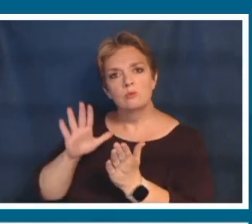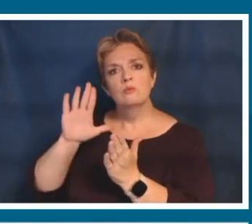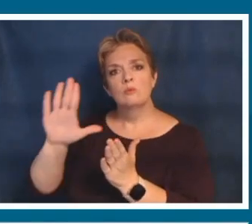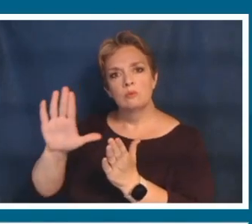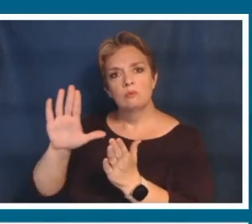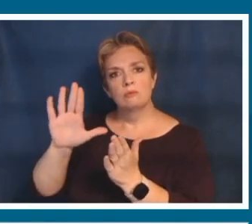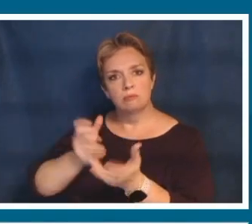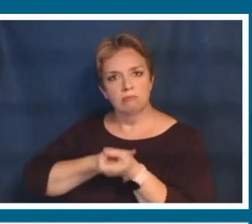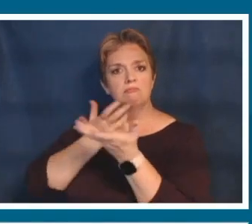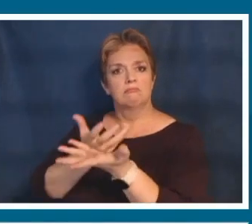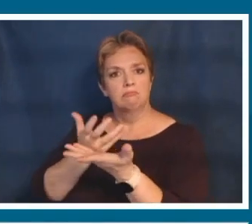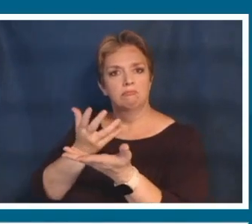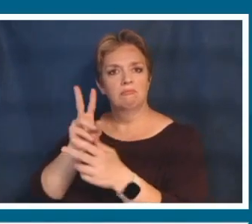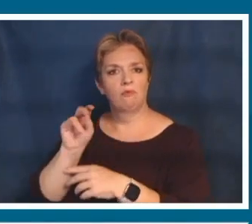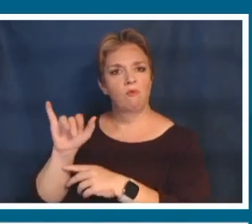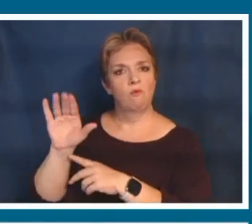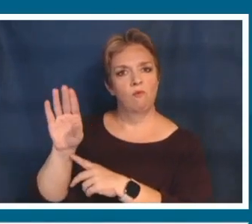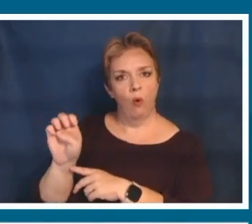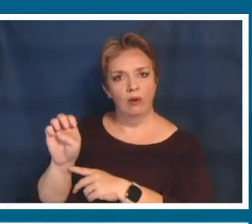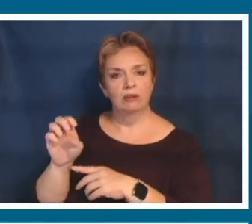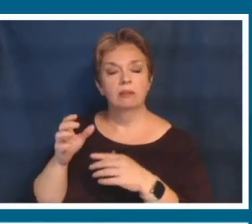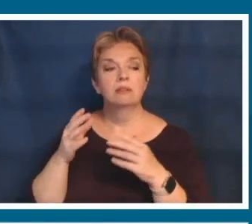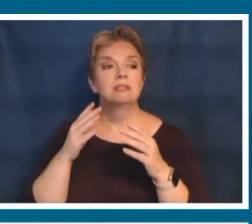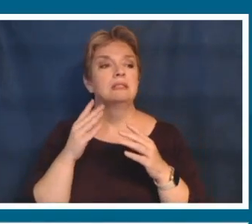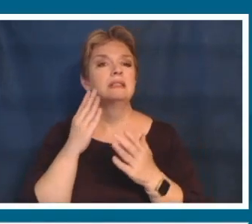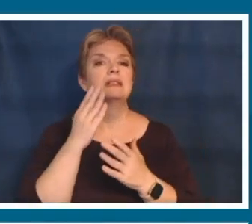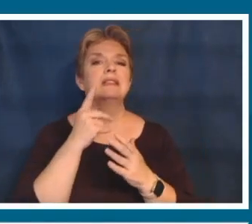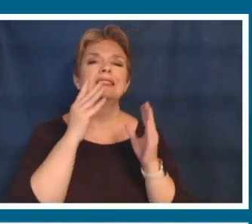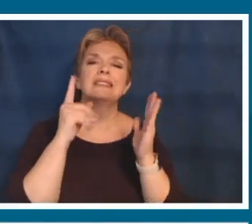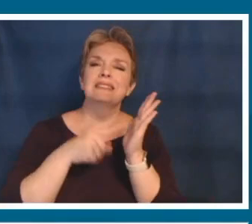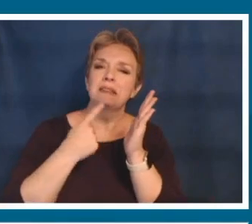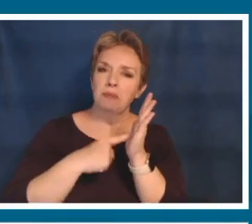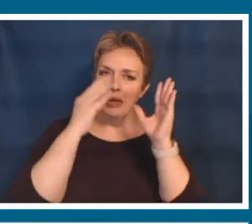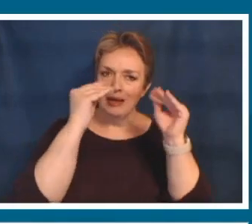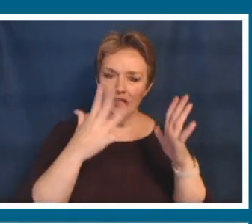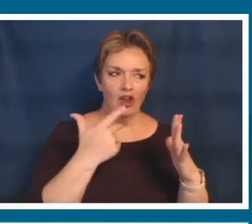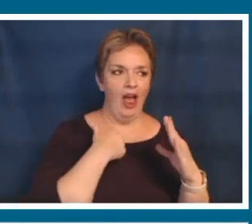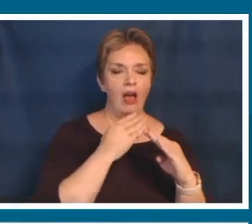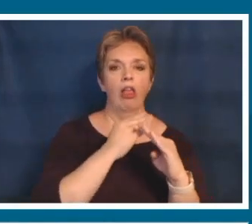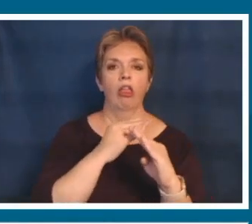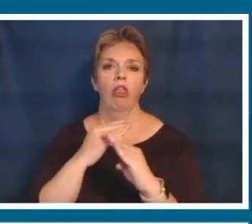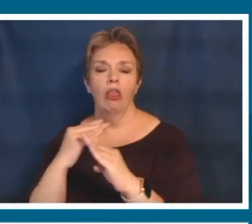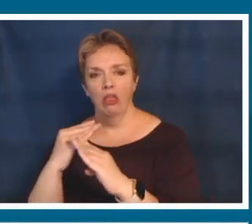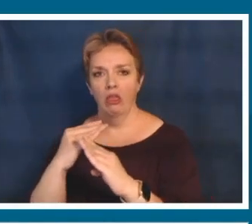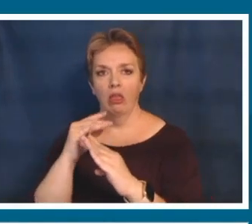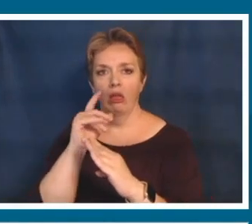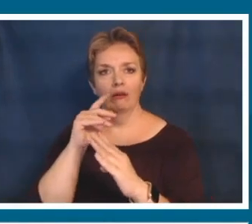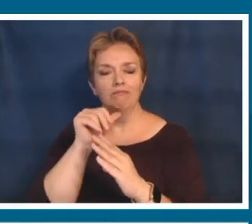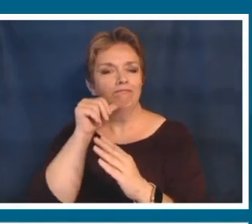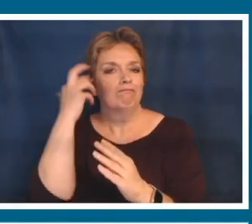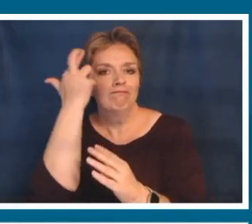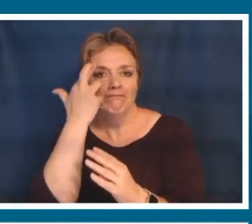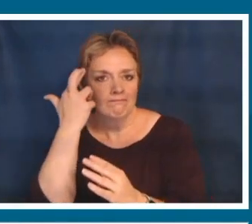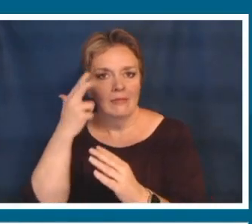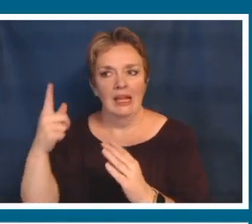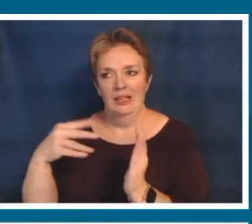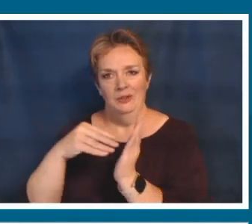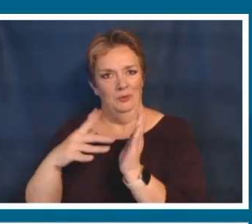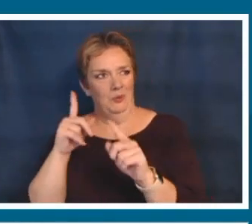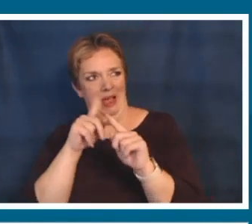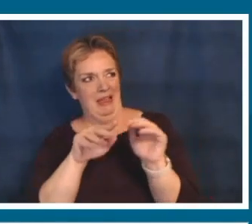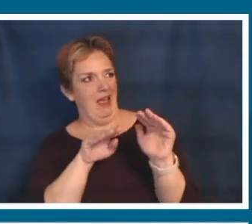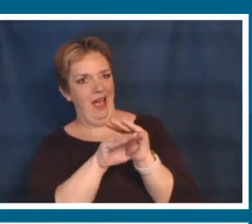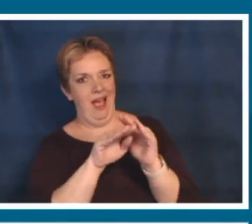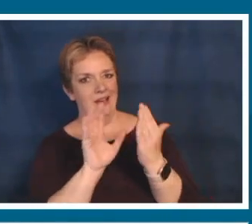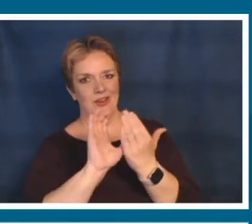remove barriers that keep some students from being able to access all the features of curriculum. So